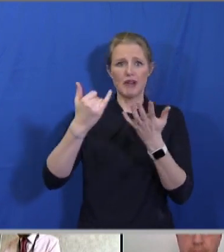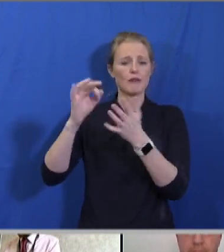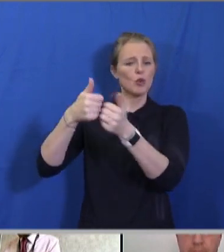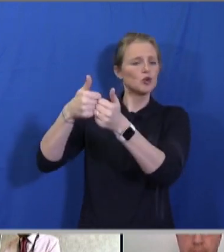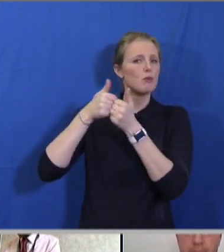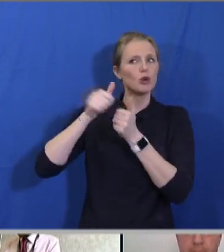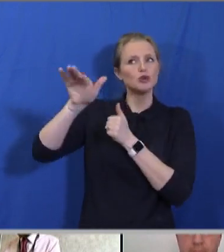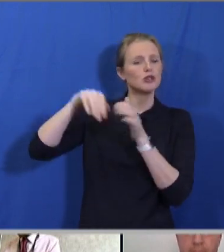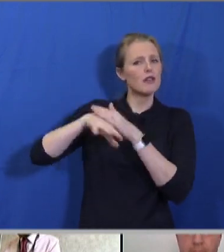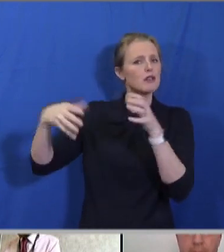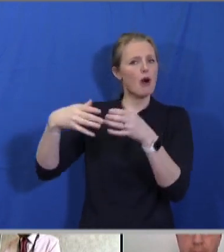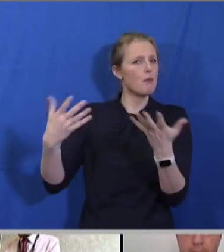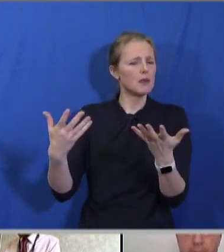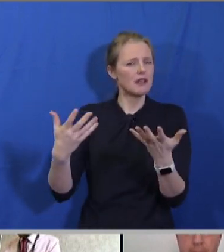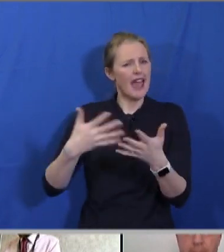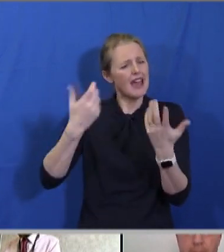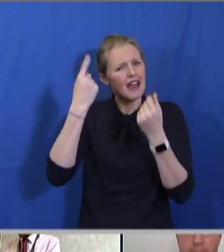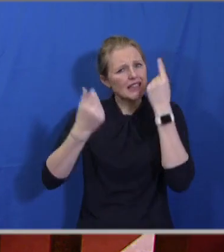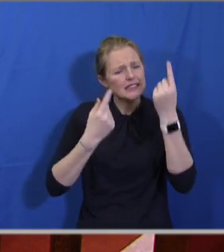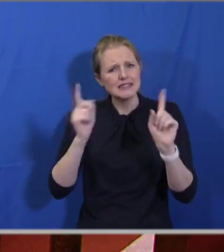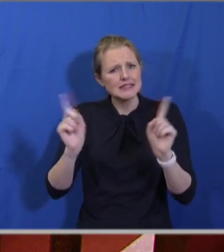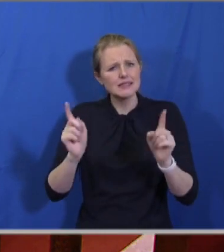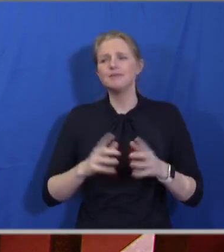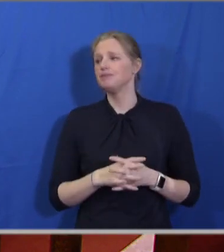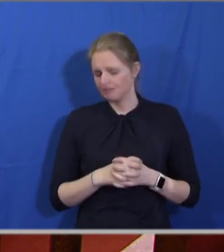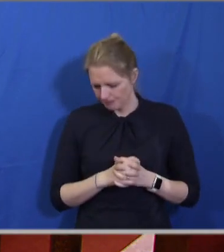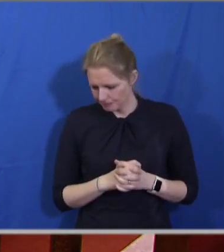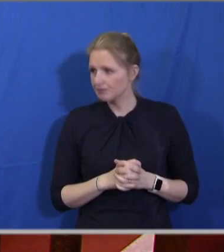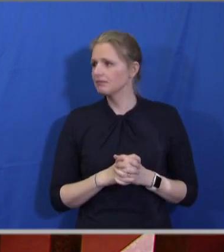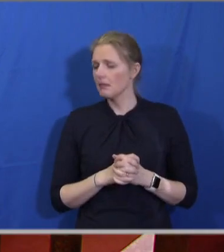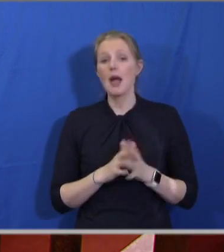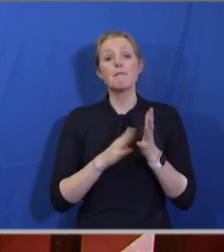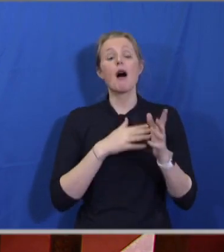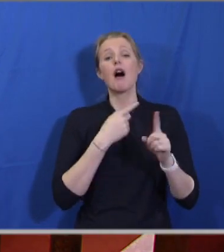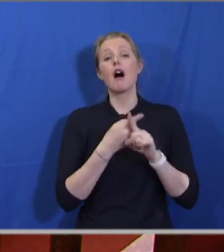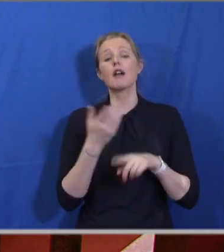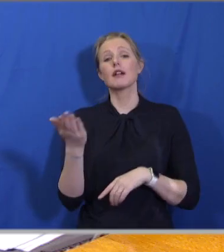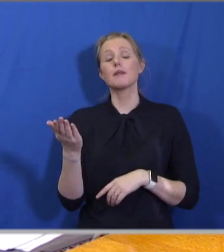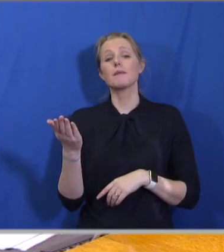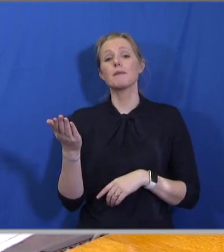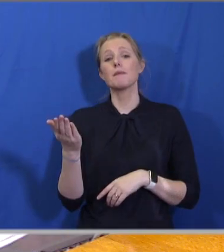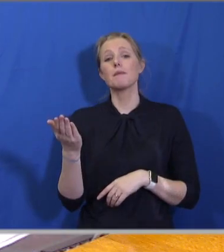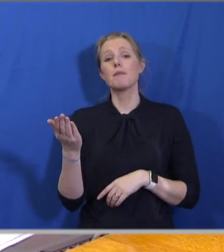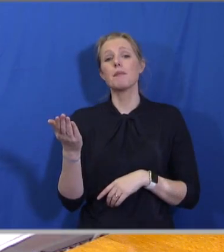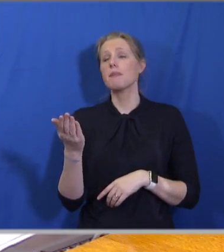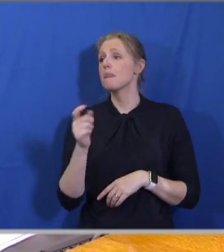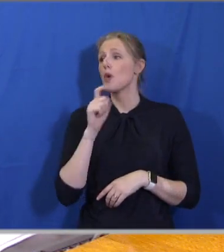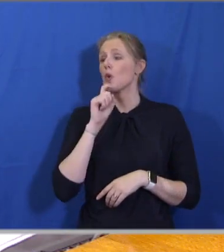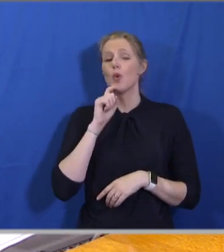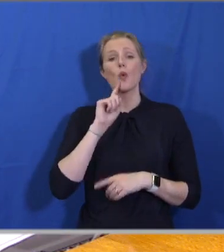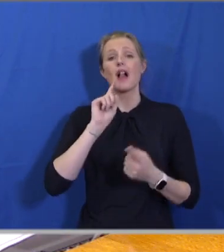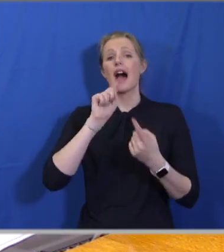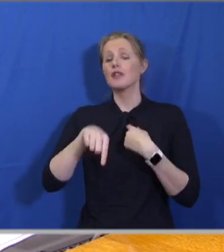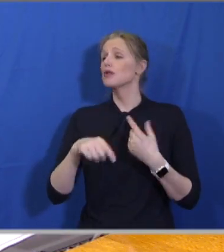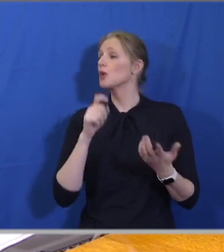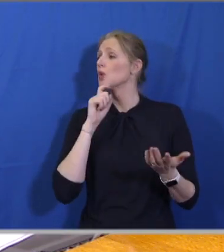on that. Thank you, Chair. Thank you. So, Mark, could you identify who's going to pick up the question,